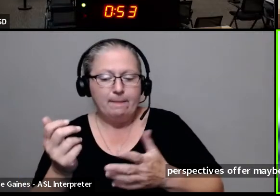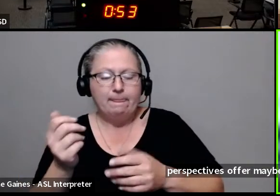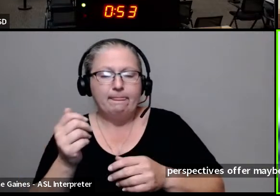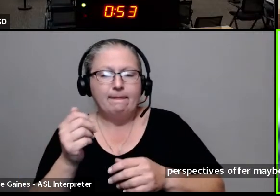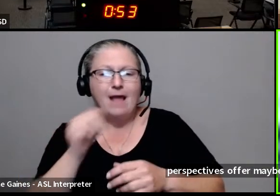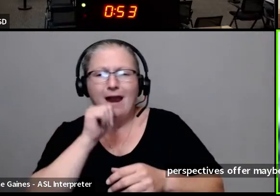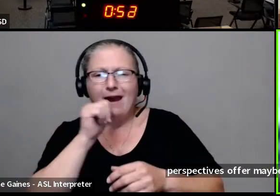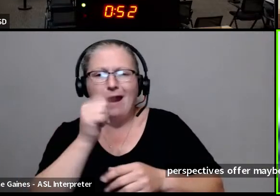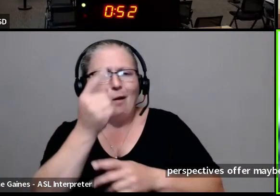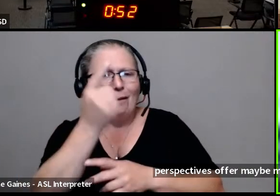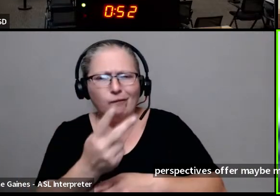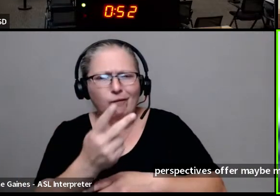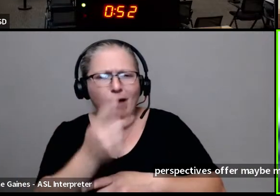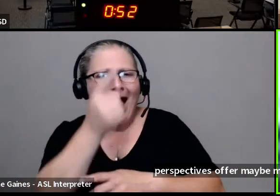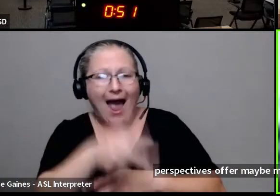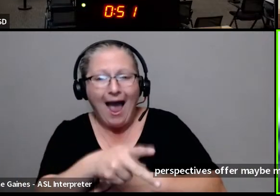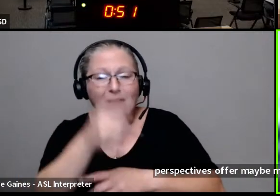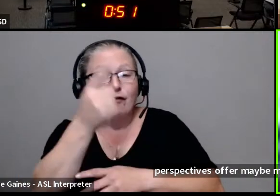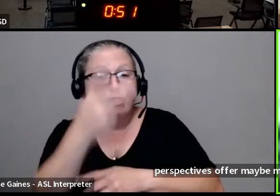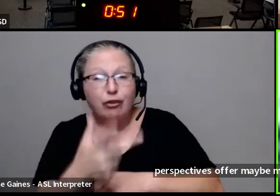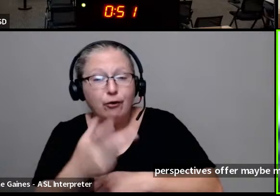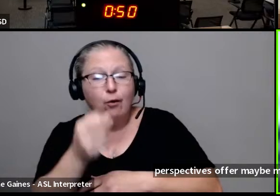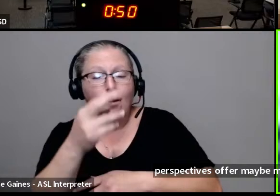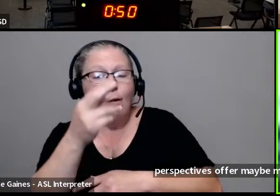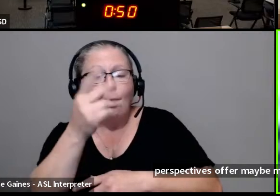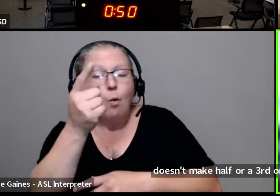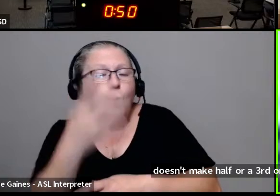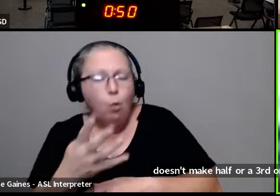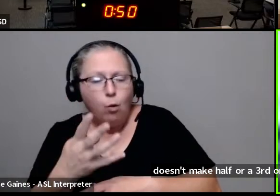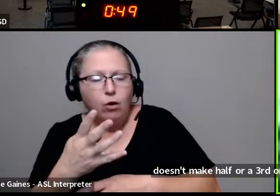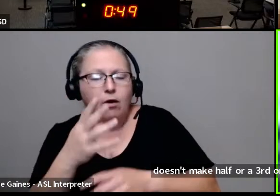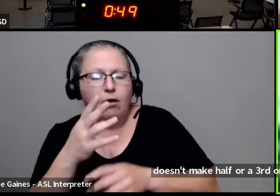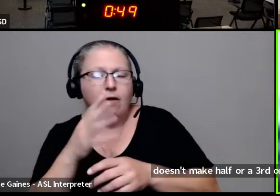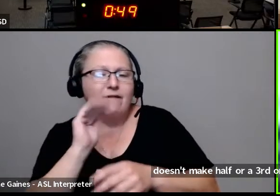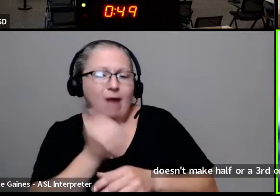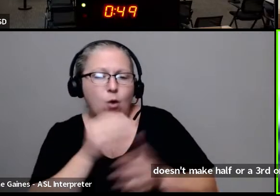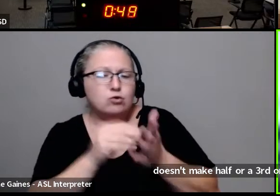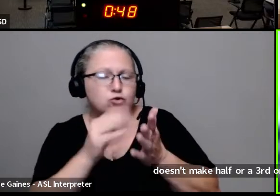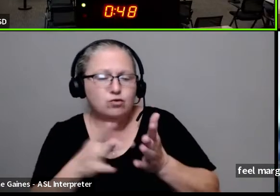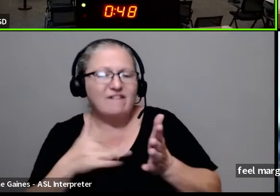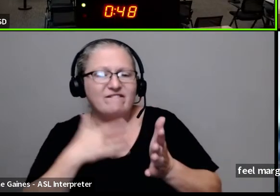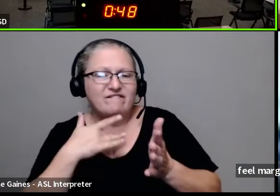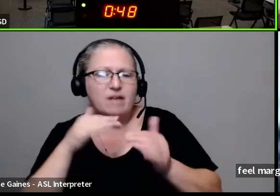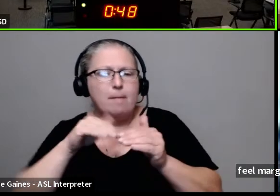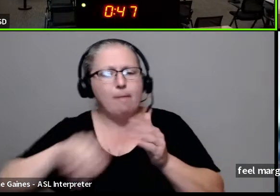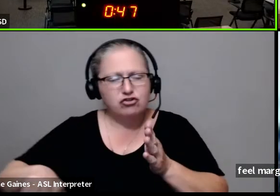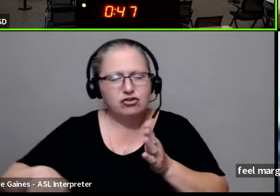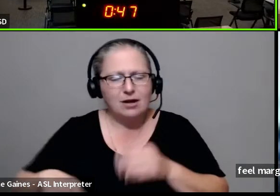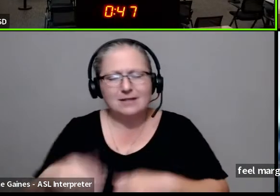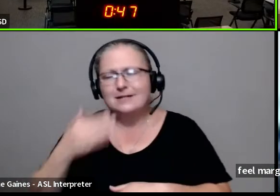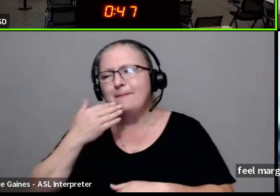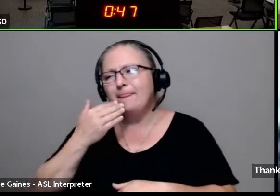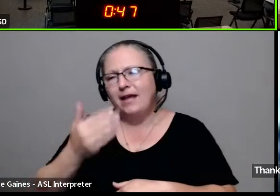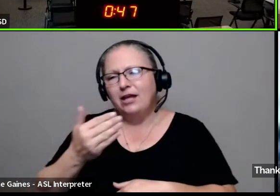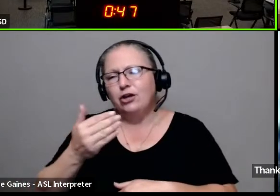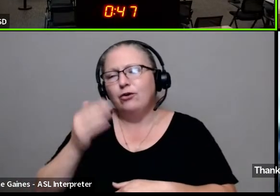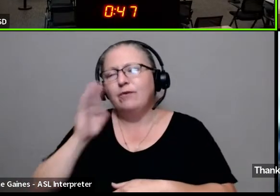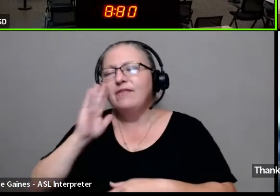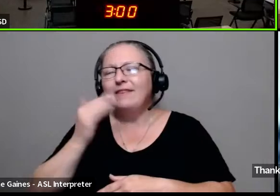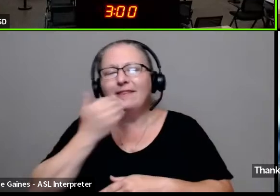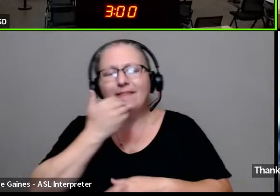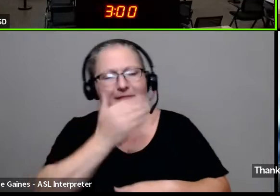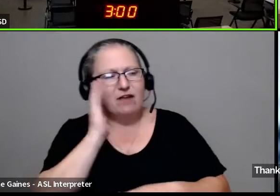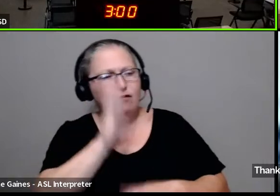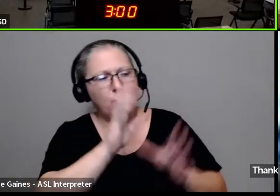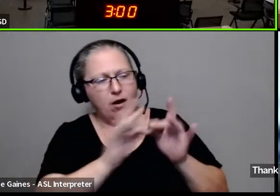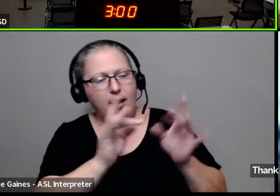or a third or a quarter of our students feel marginalized. Thank you. Thank you for your comment. Is there anyone else